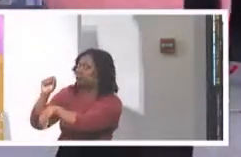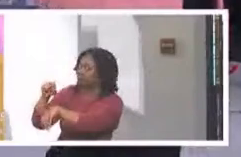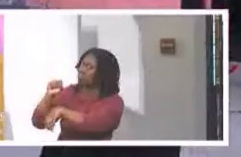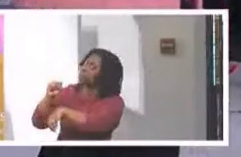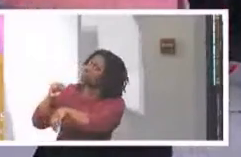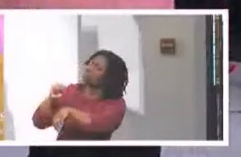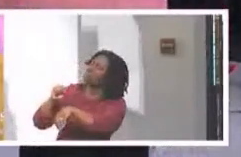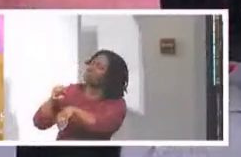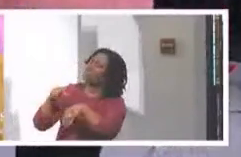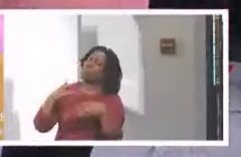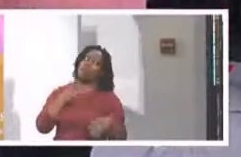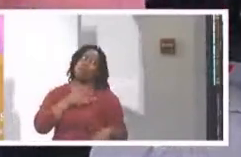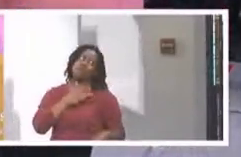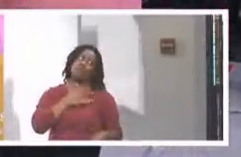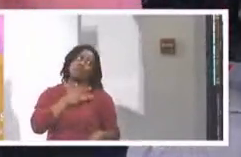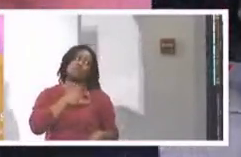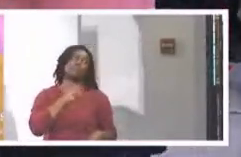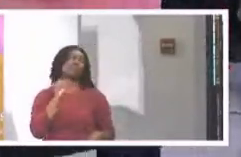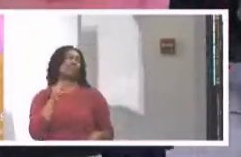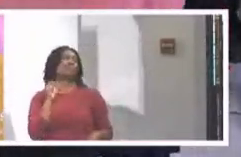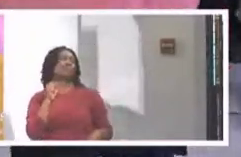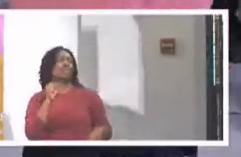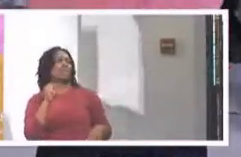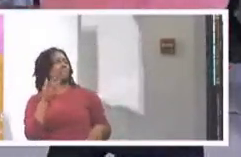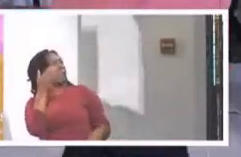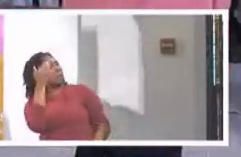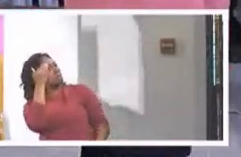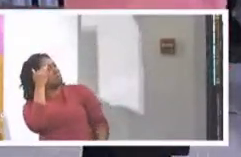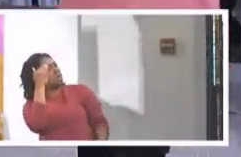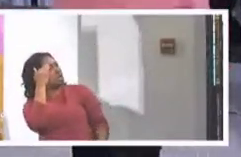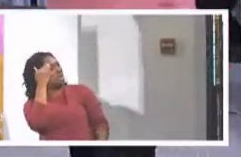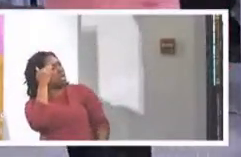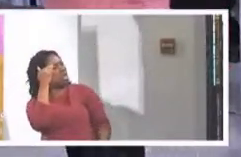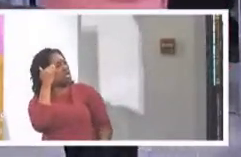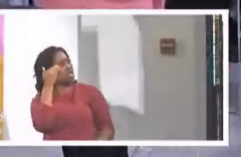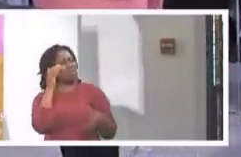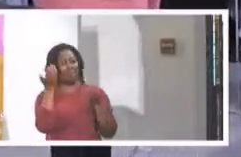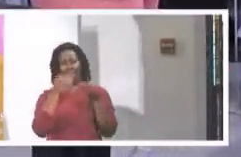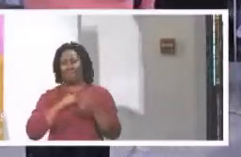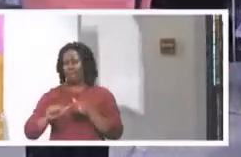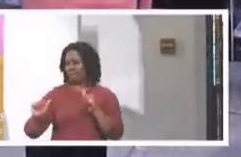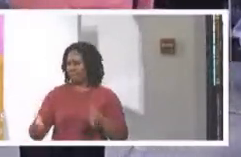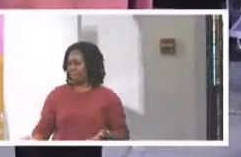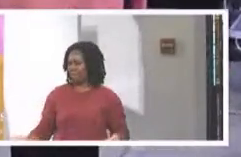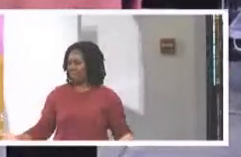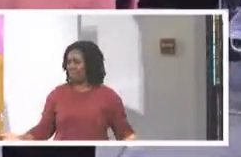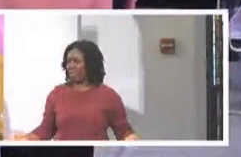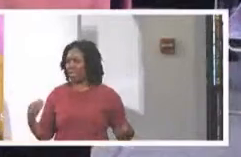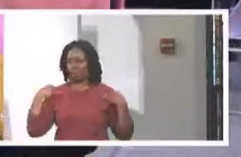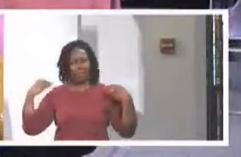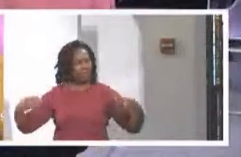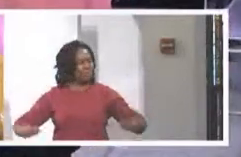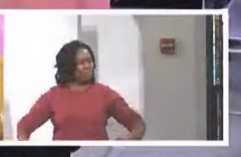You deserve our hearts, Lord. You deserve our mind. You deserve our everything, everything.